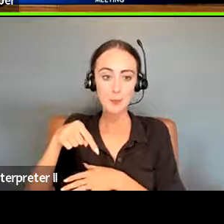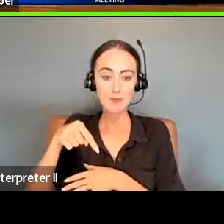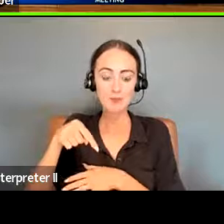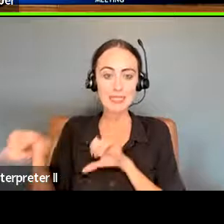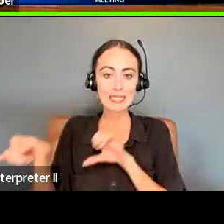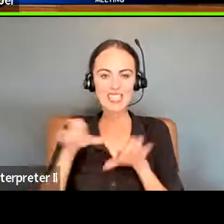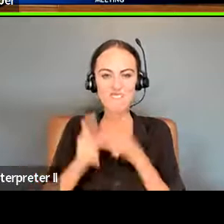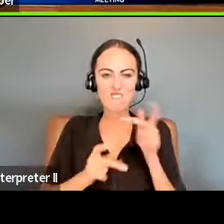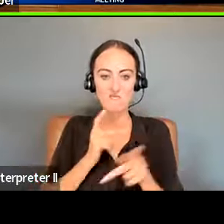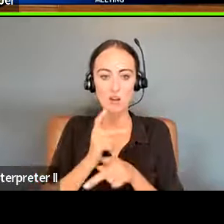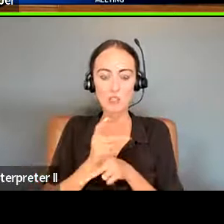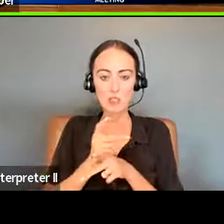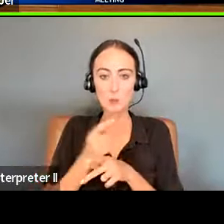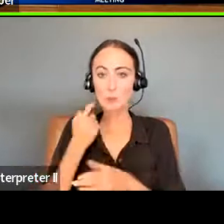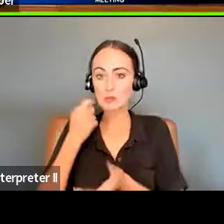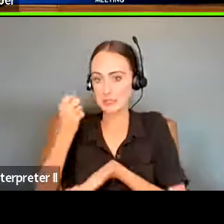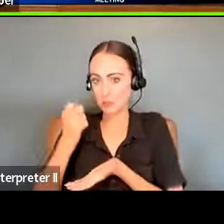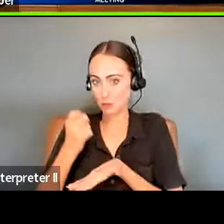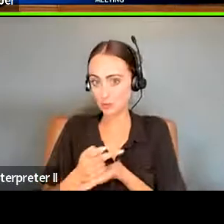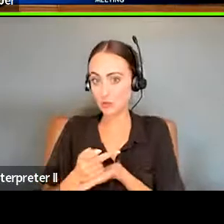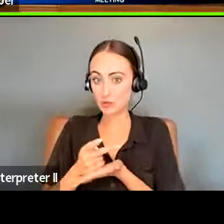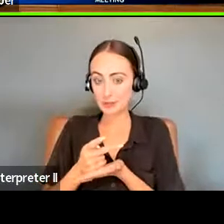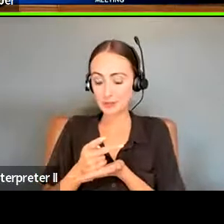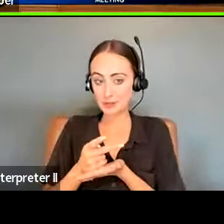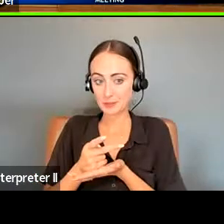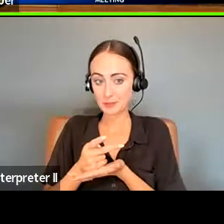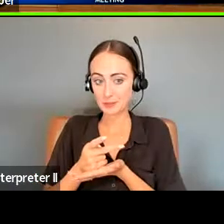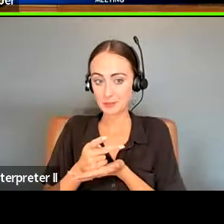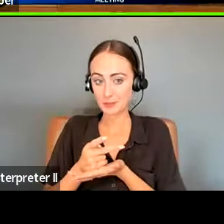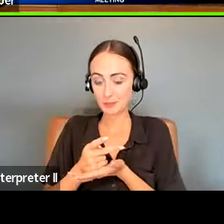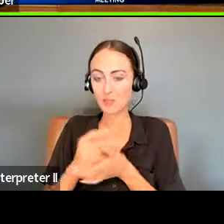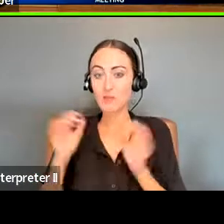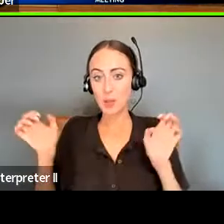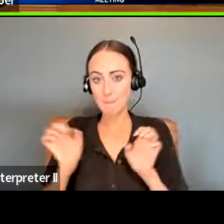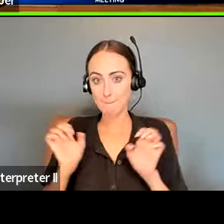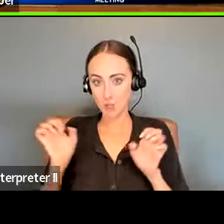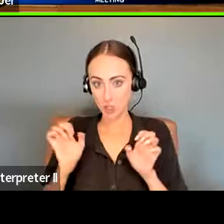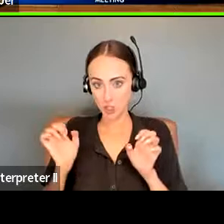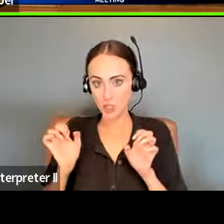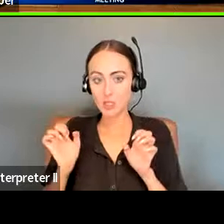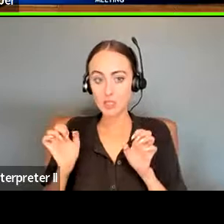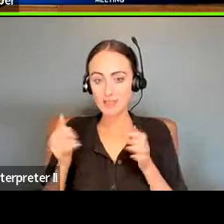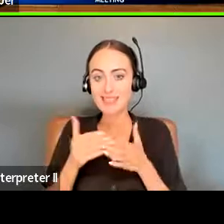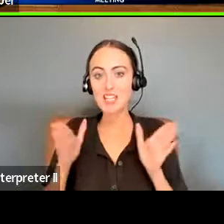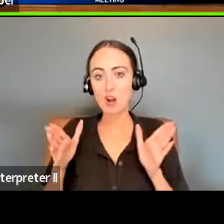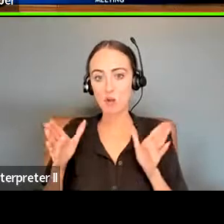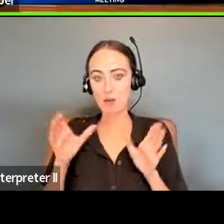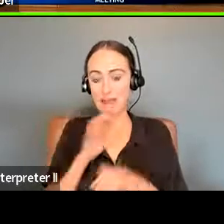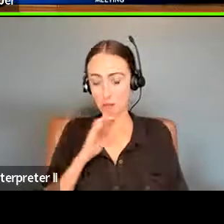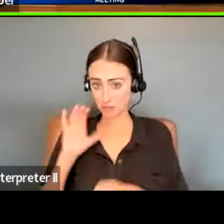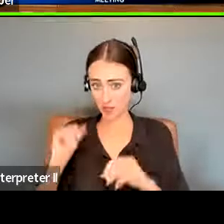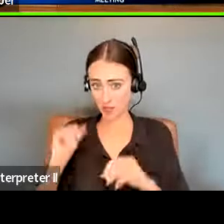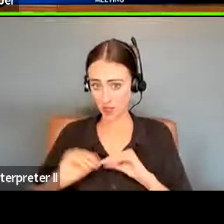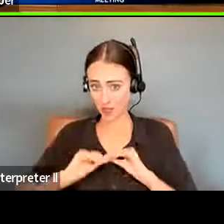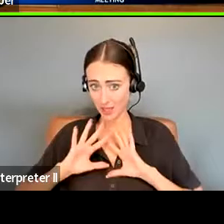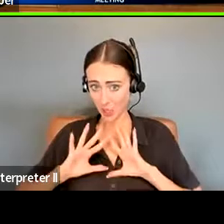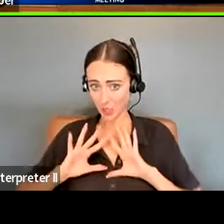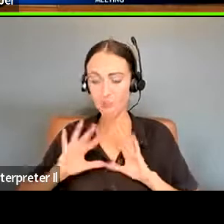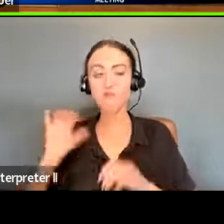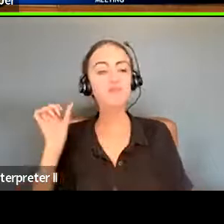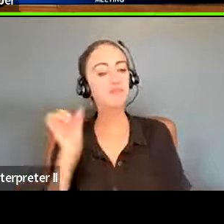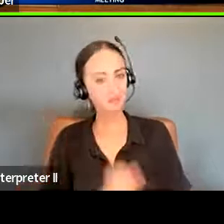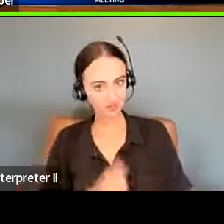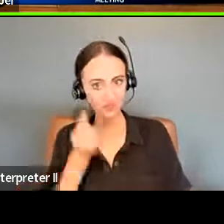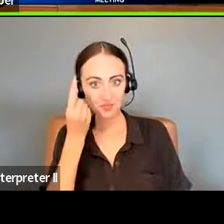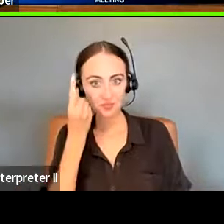same version as we approved on for the emergency, Madam General Counsel. Is that clear? Yes, understood, Mr.